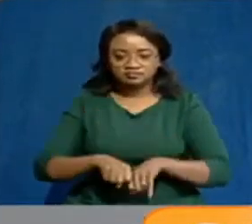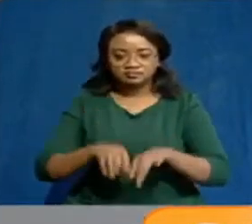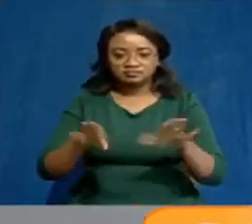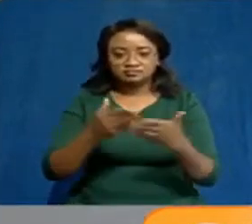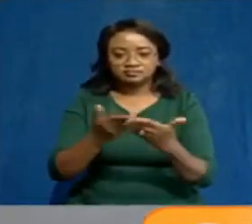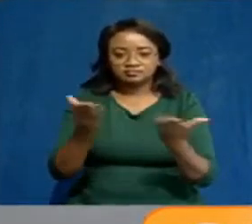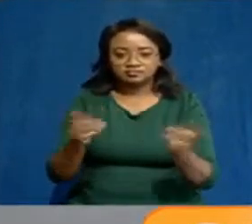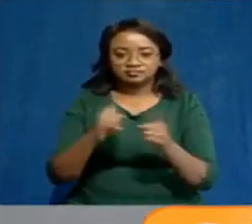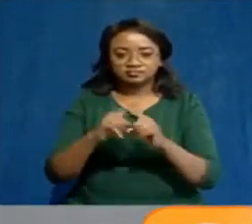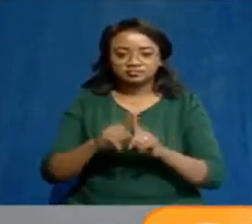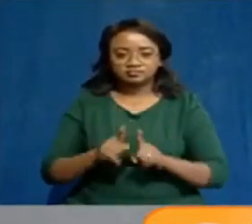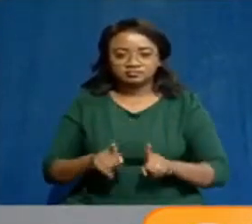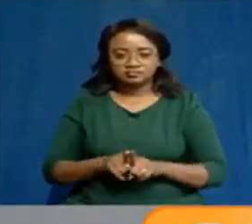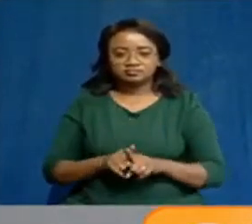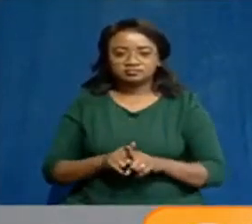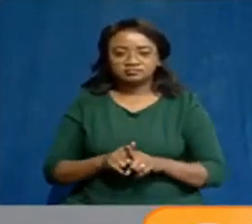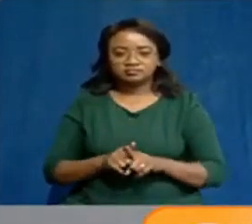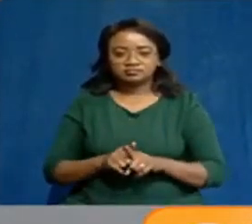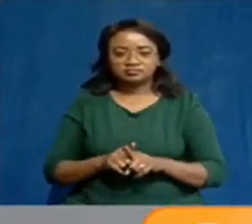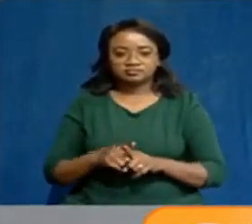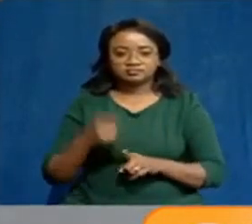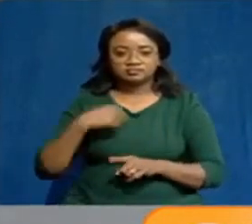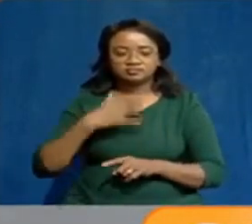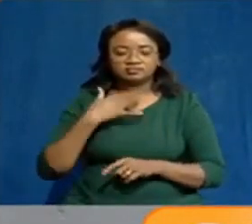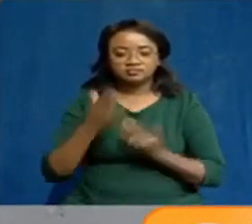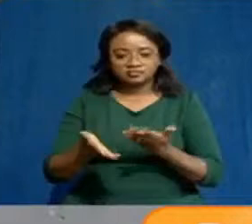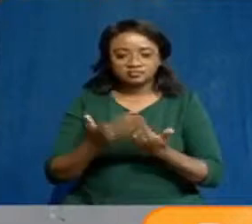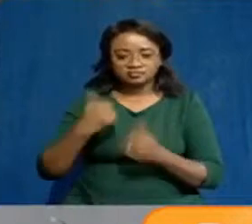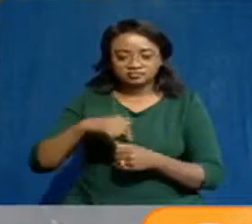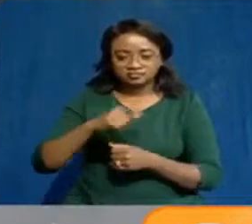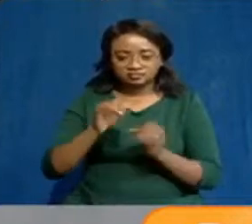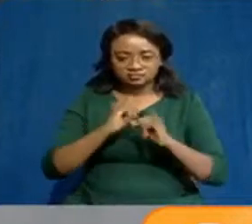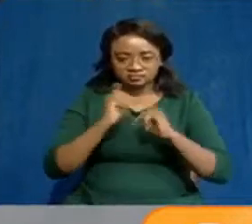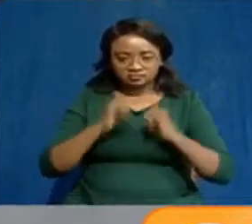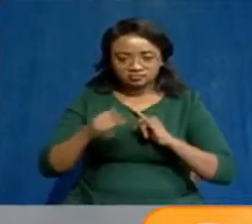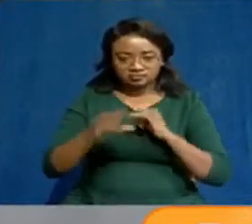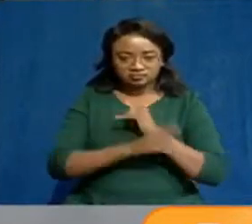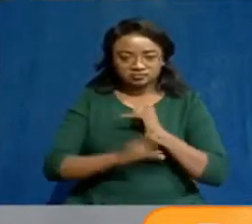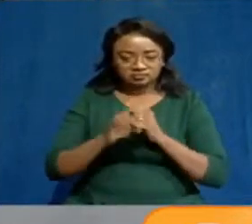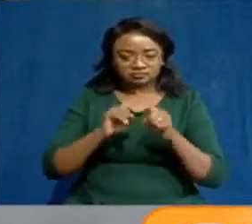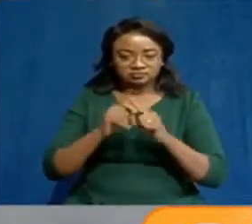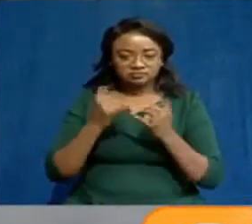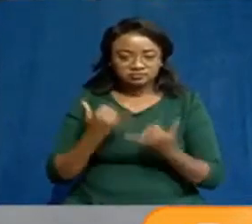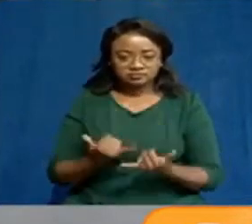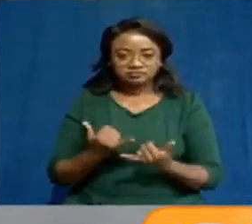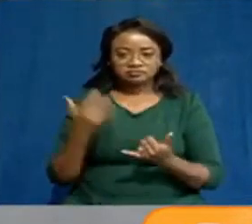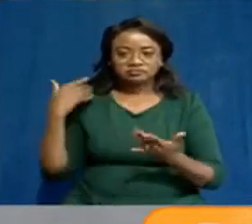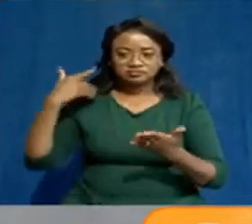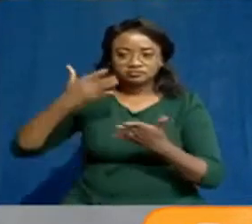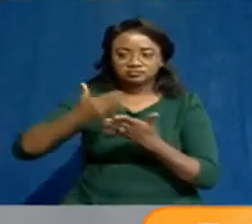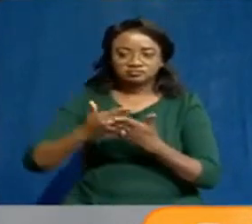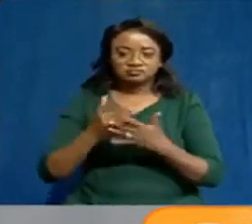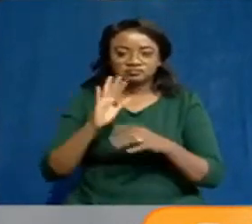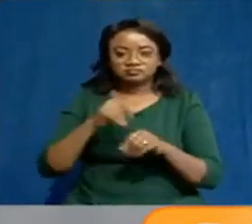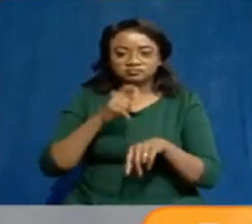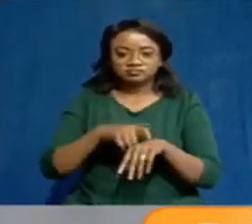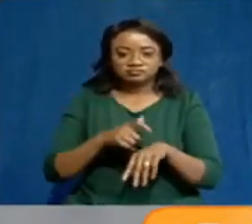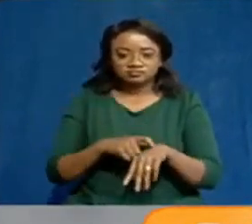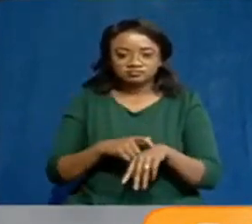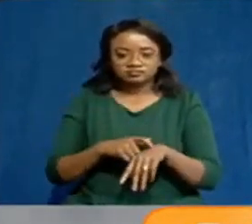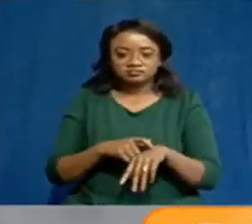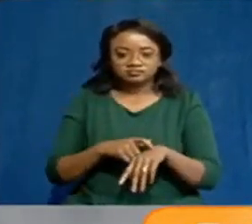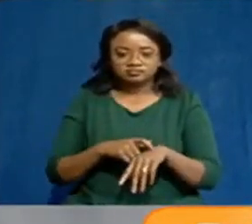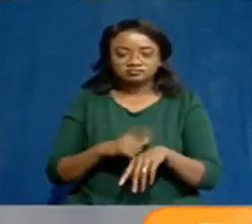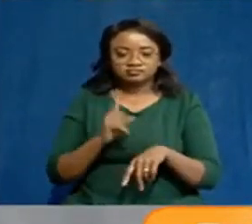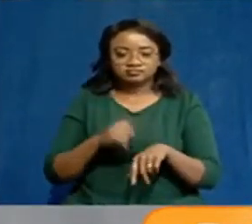the extended producer responsibility to help us clean the country. So far, since February